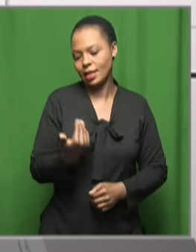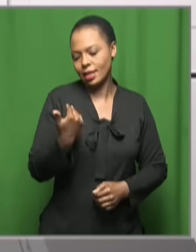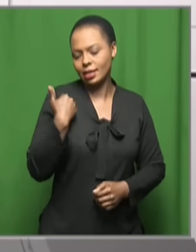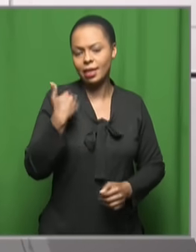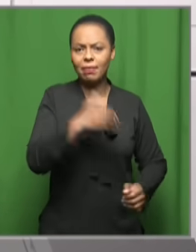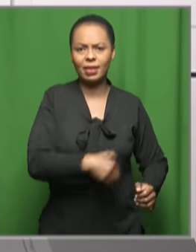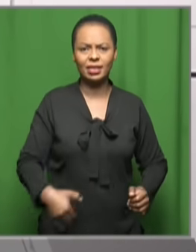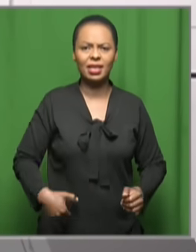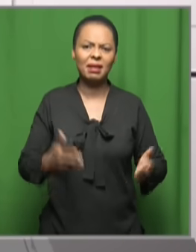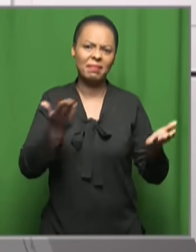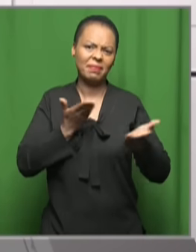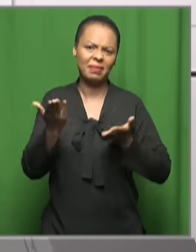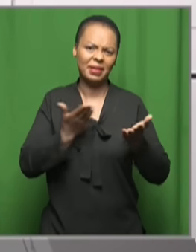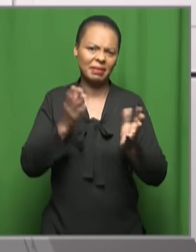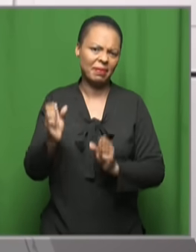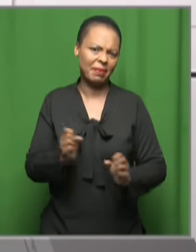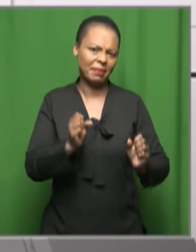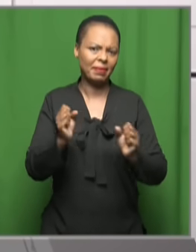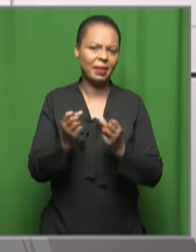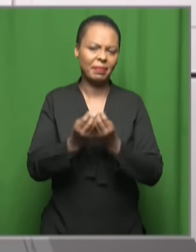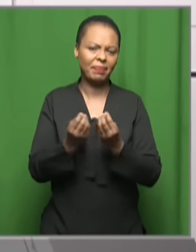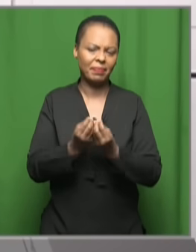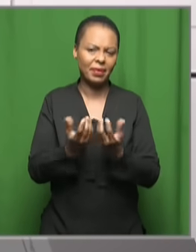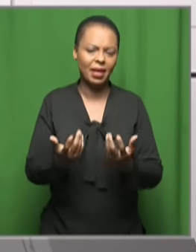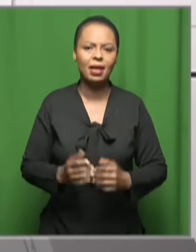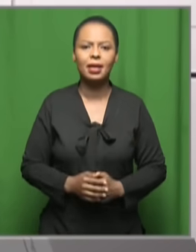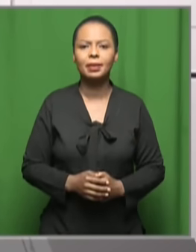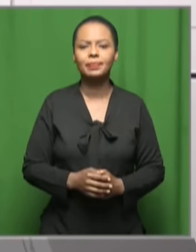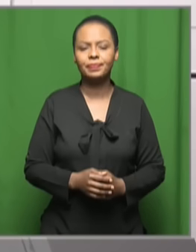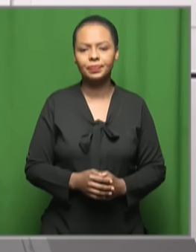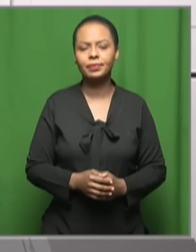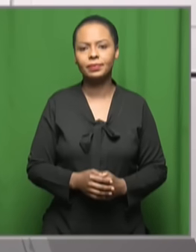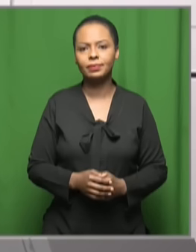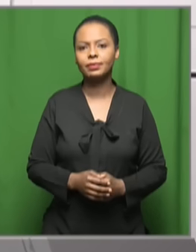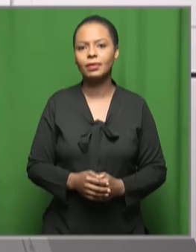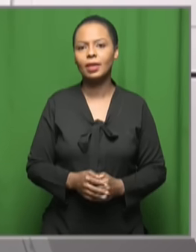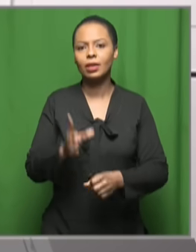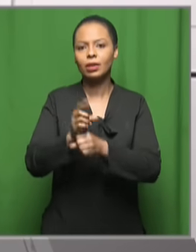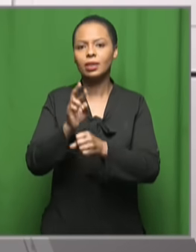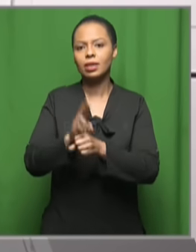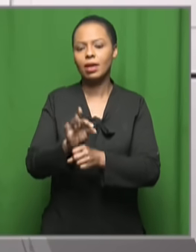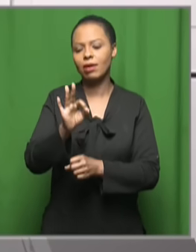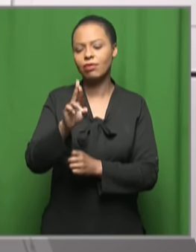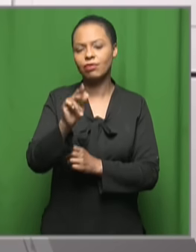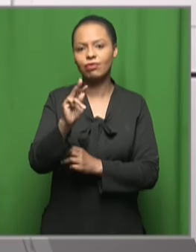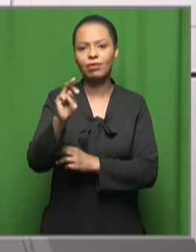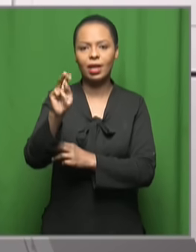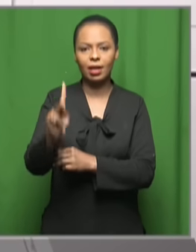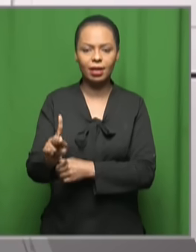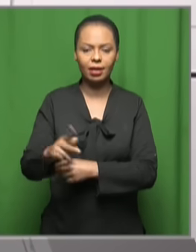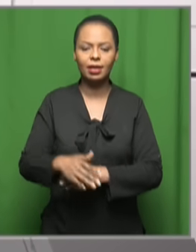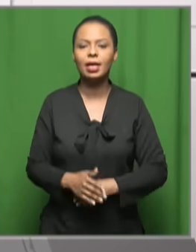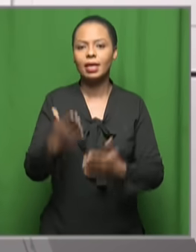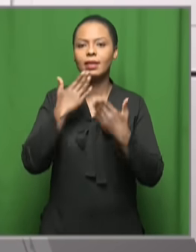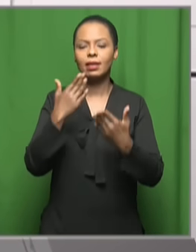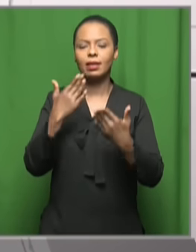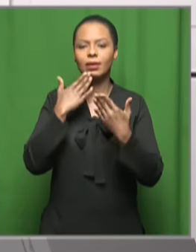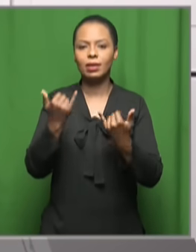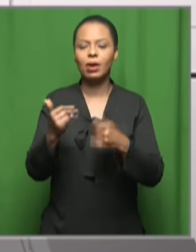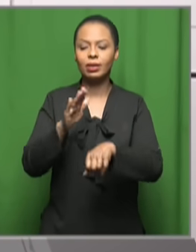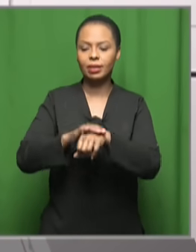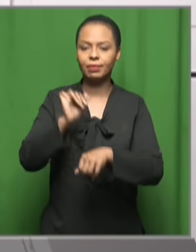busy with. But let's welcome our guest now in studio, Dr. Frank Lekaba. A very good afternoon to you, sir, and thank you so much for your time. I